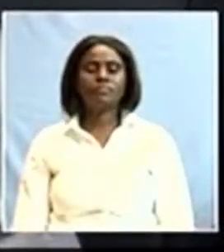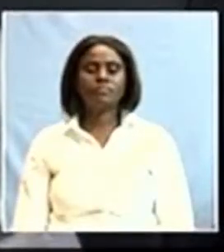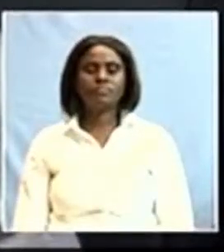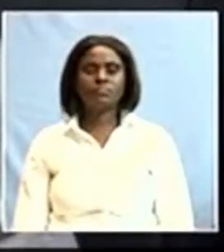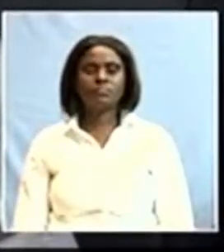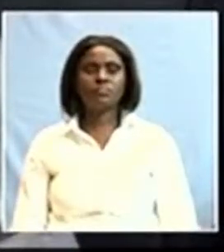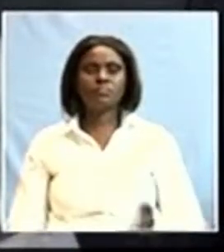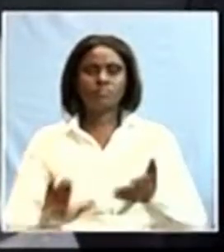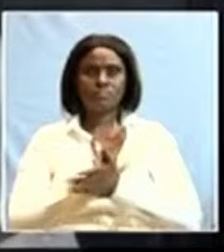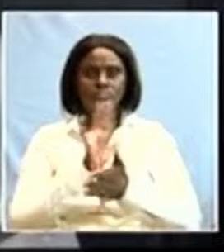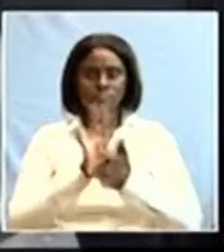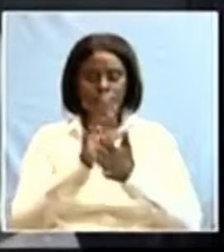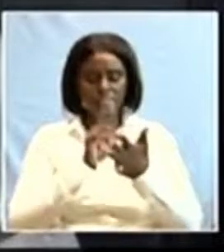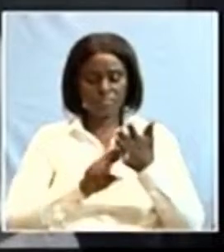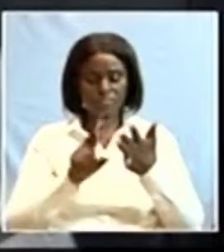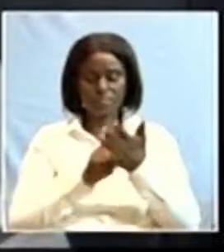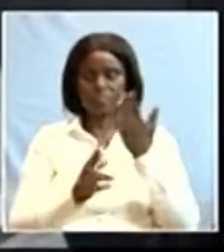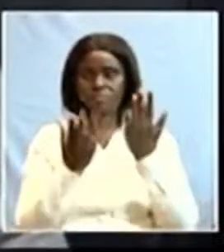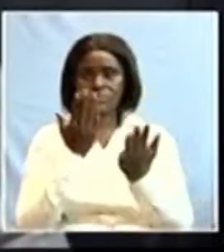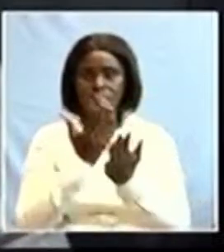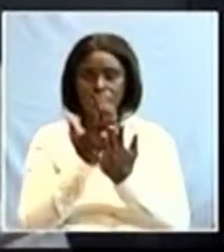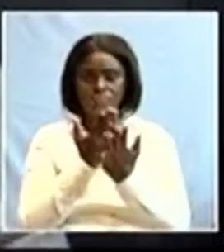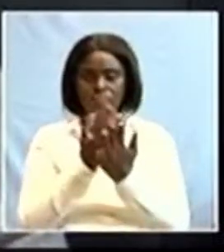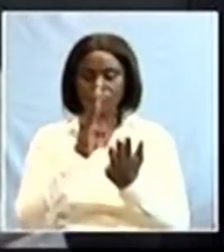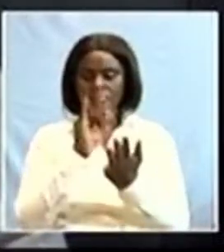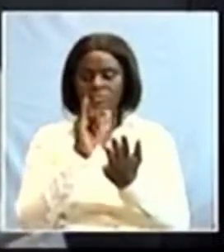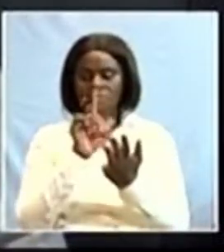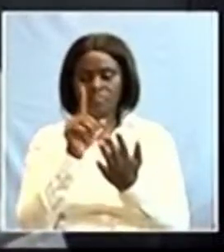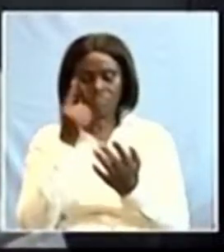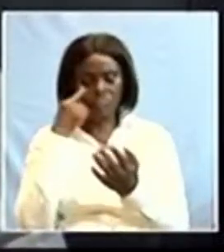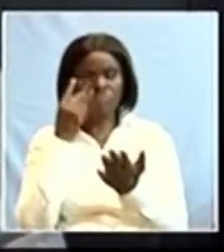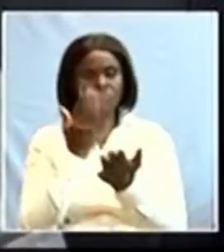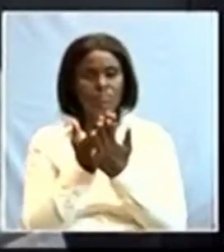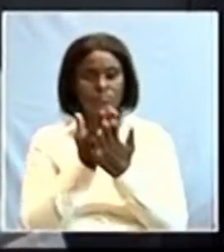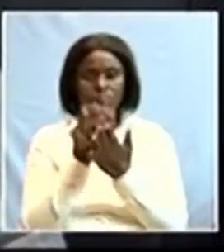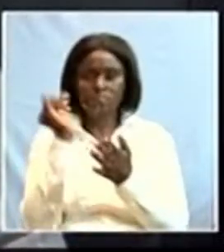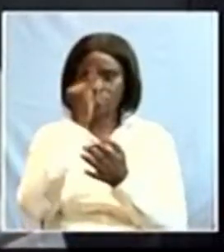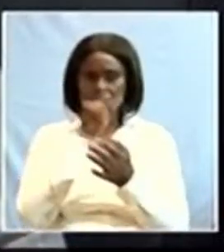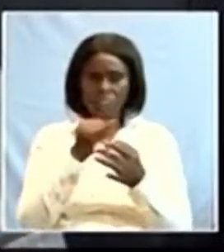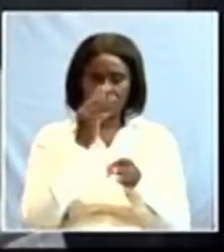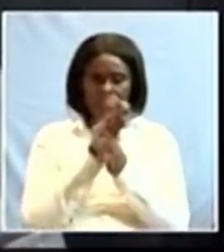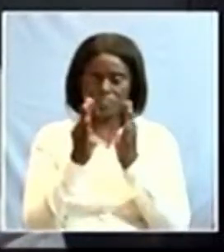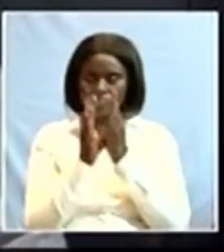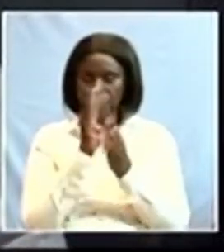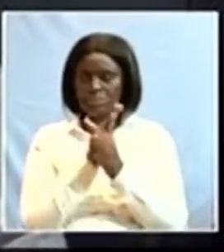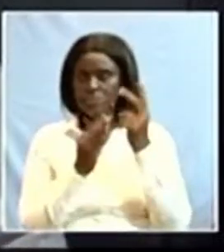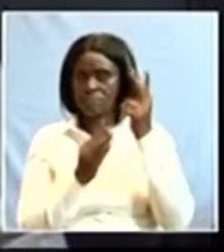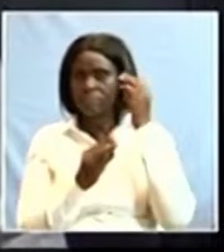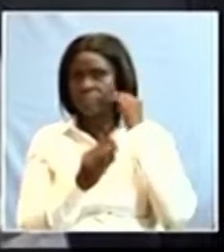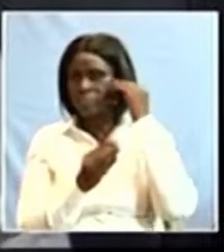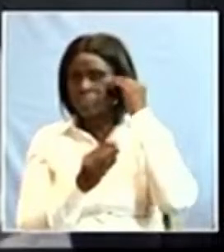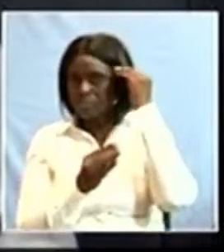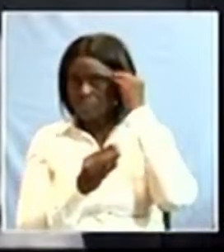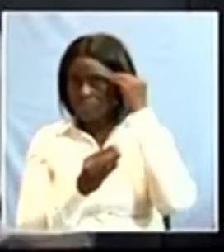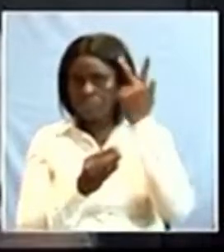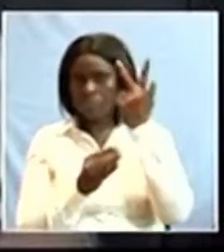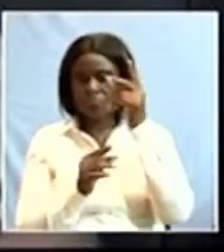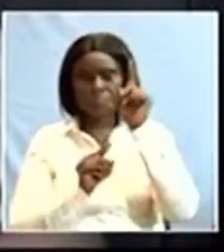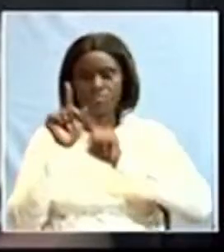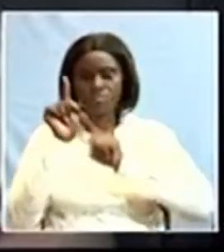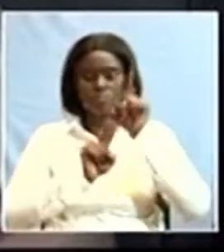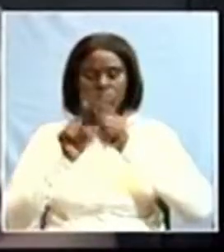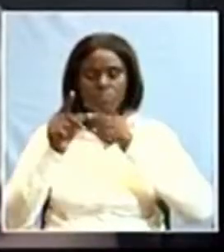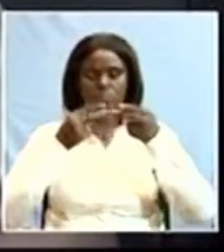The document reads, bid for the proposed design, construction of a 2-story, 3-star hotel